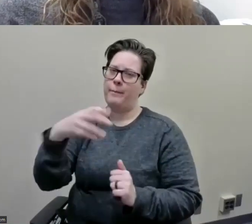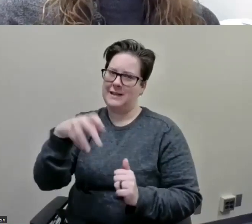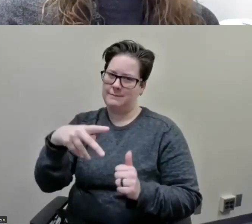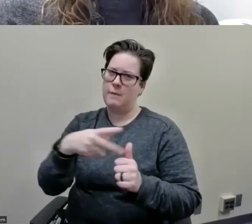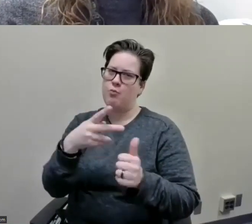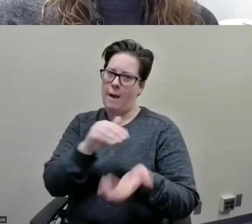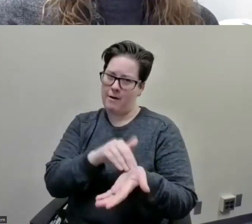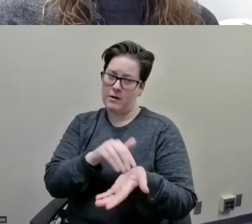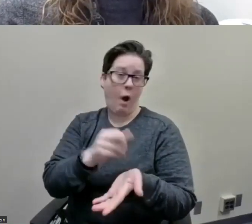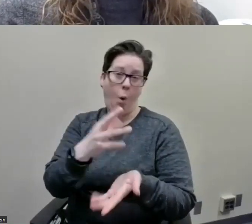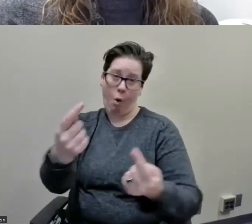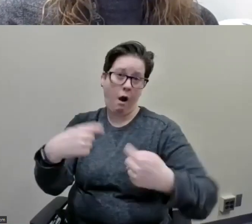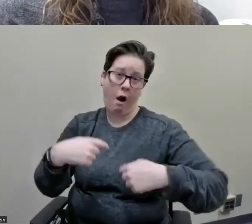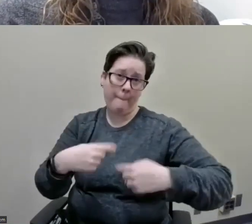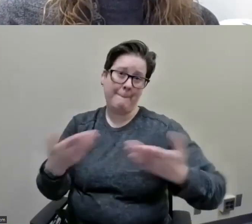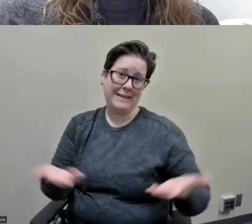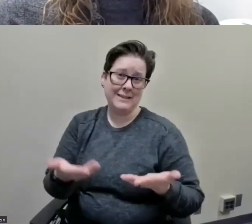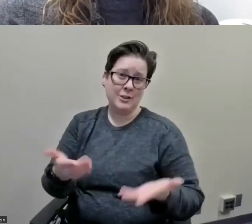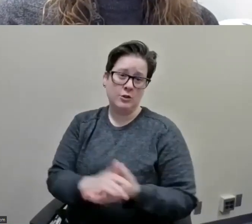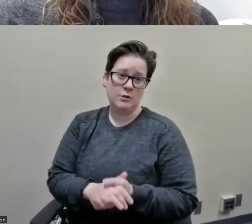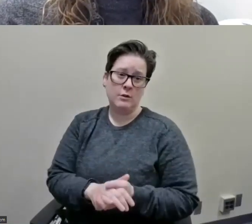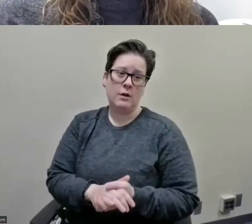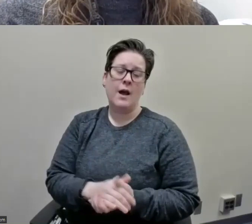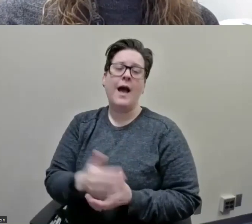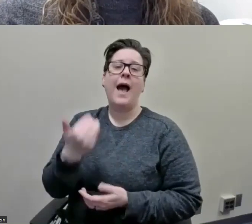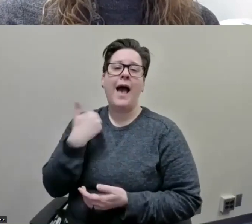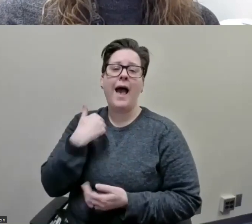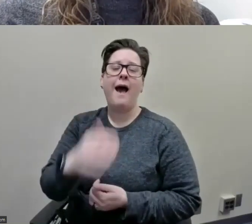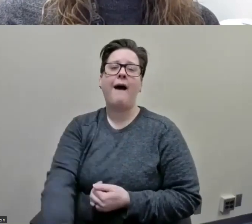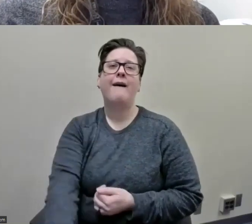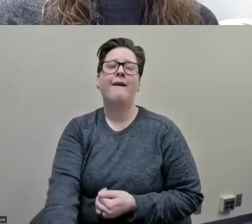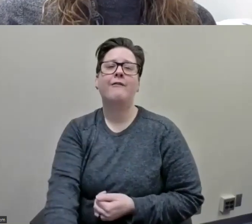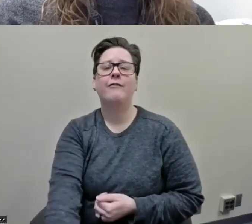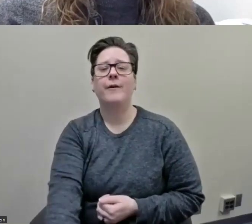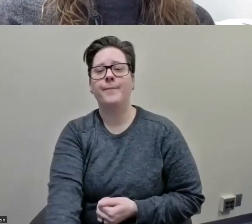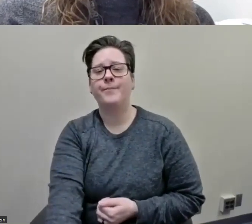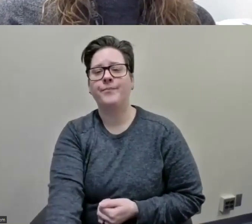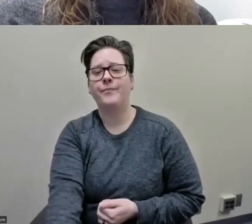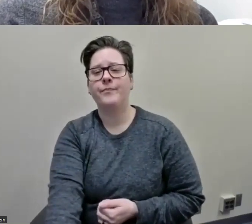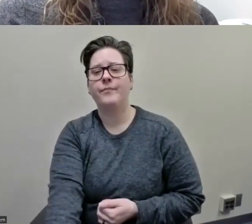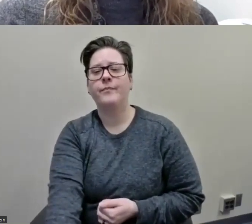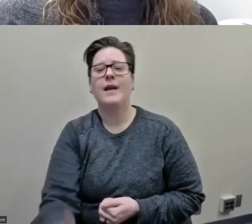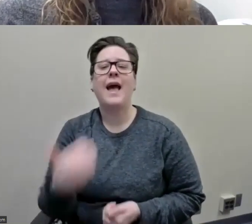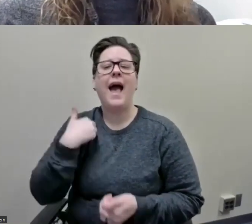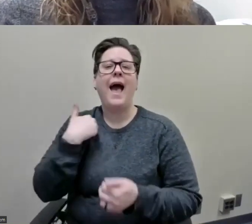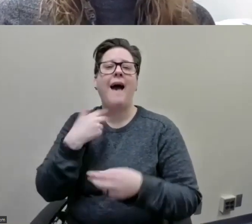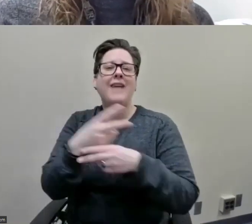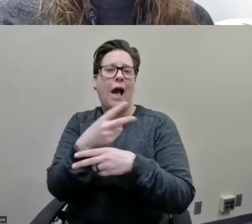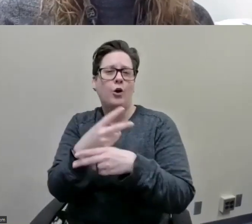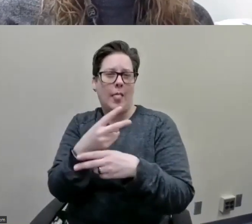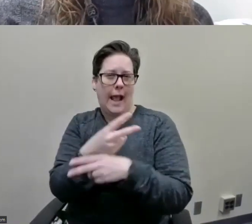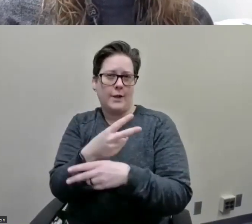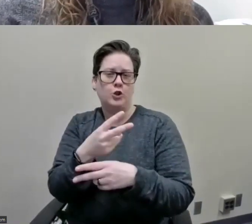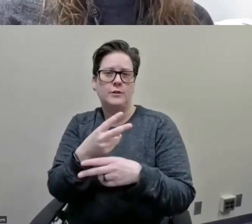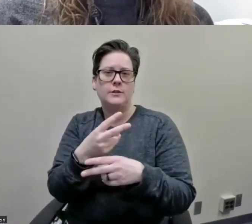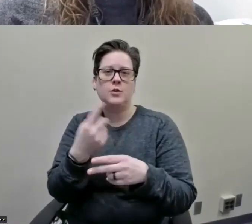come see us. There are risk model calculators that we use that actually give us a very